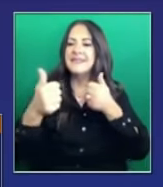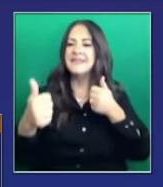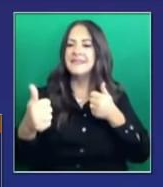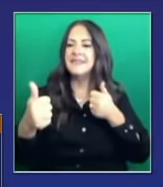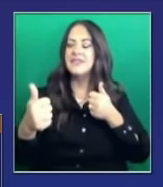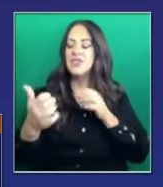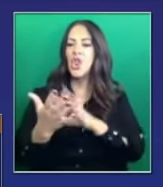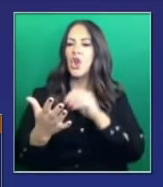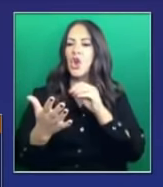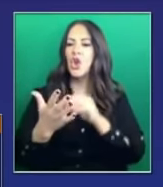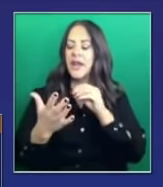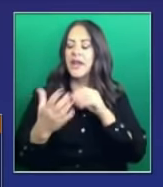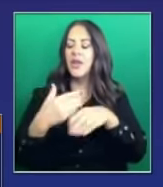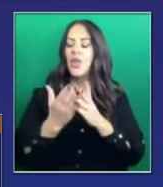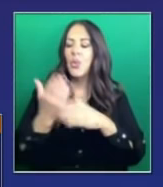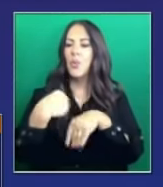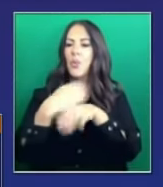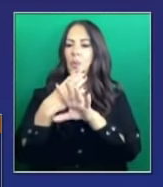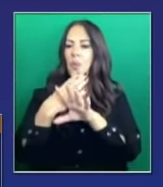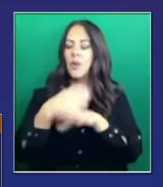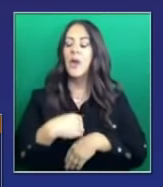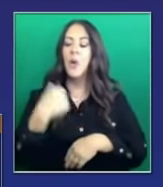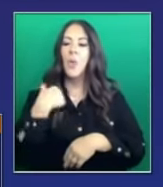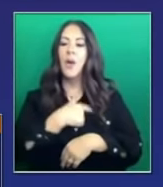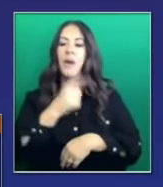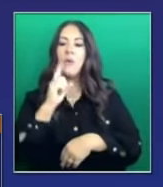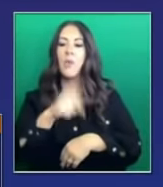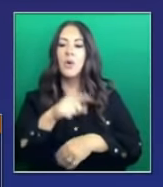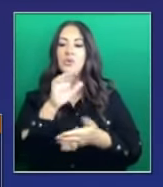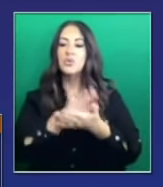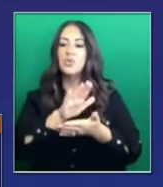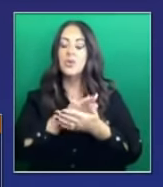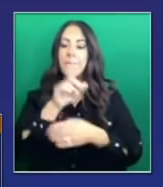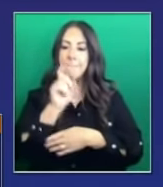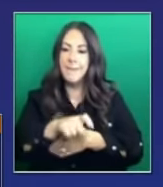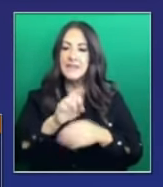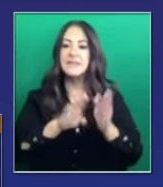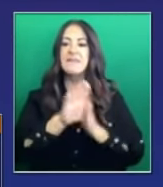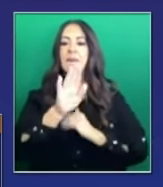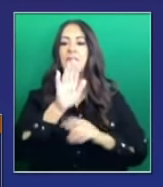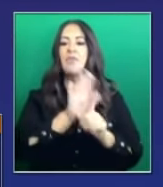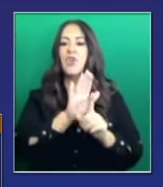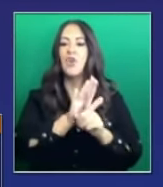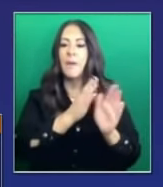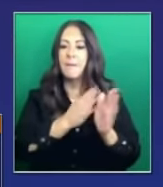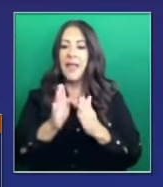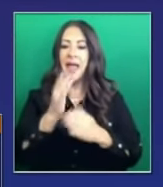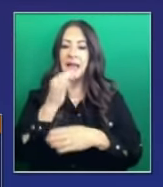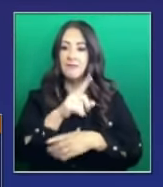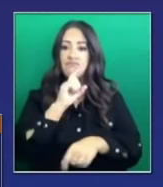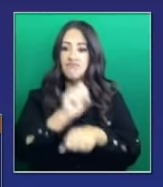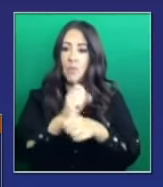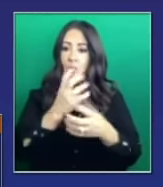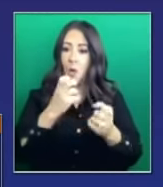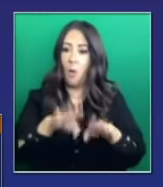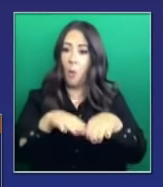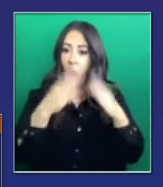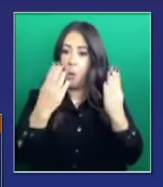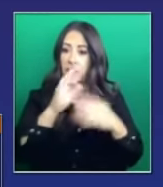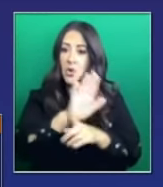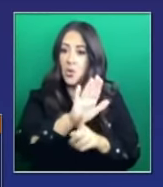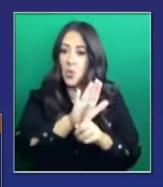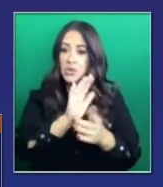and implement plans with precautions if indeed they want to open for in-person instruction. And I'll remind people